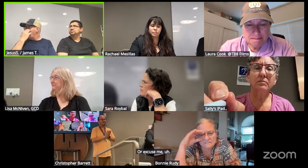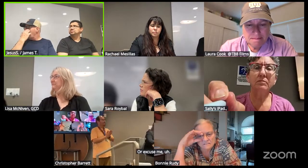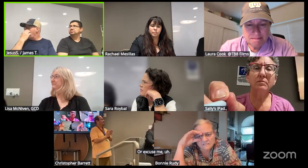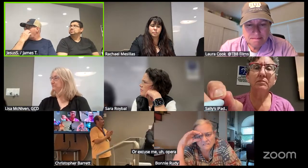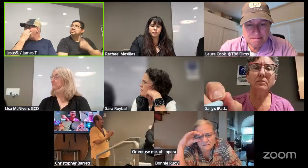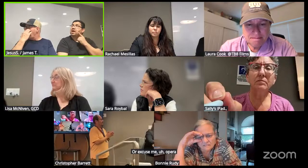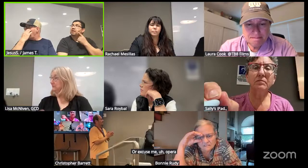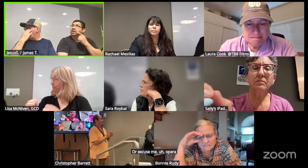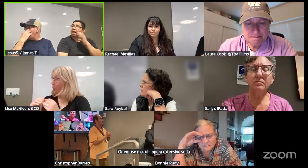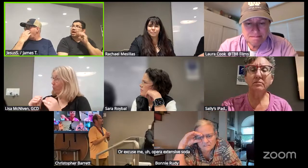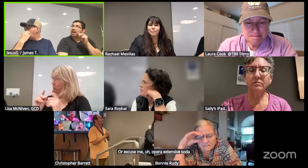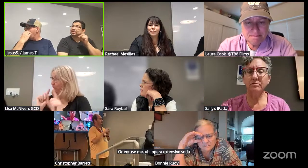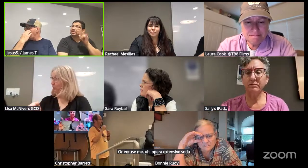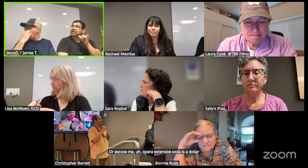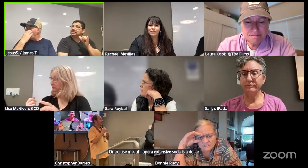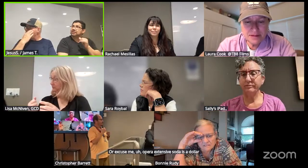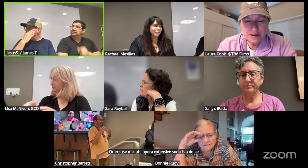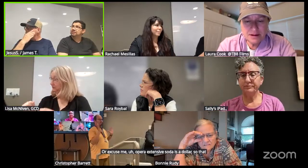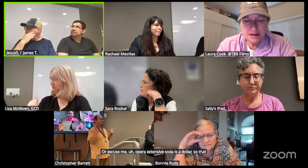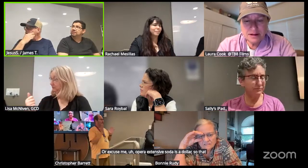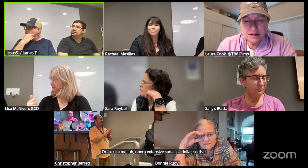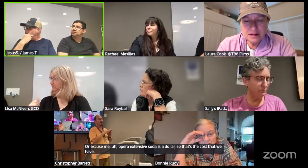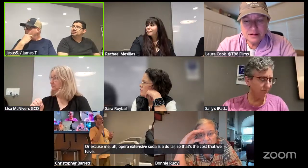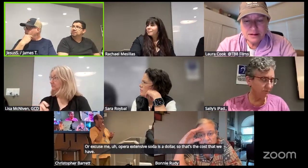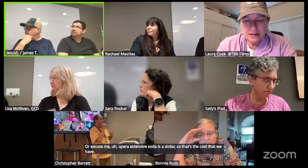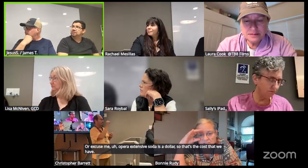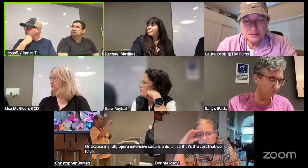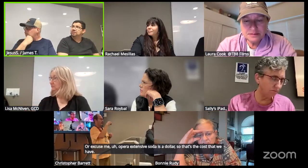soda is $1, so that's the cost that we have.